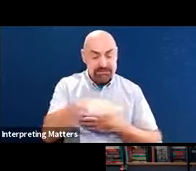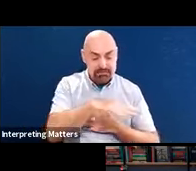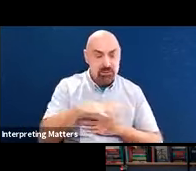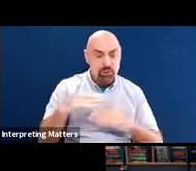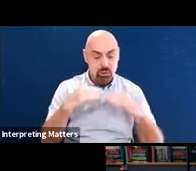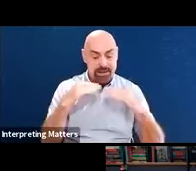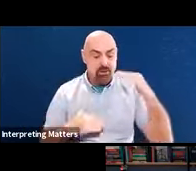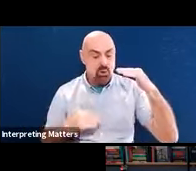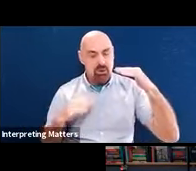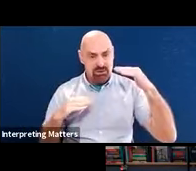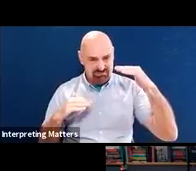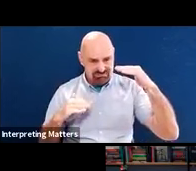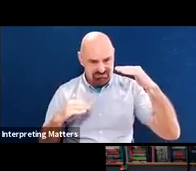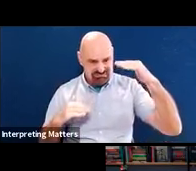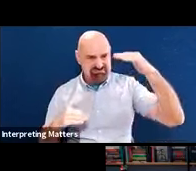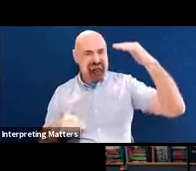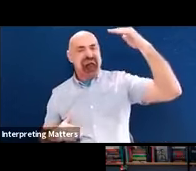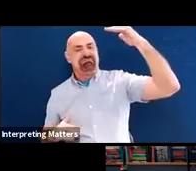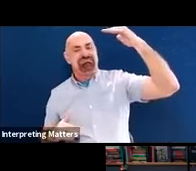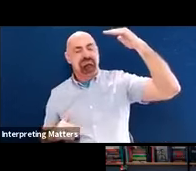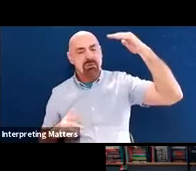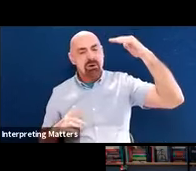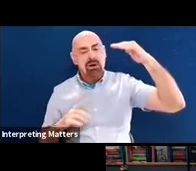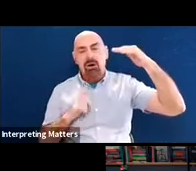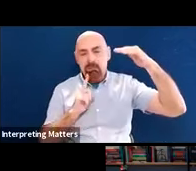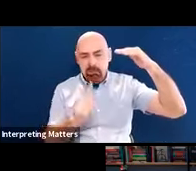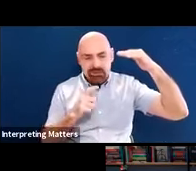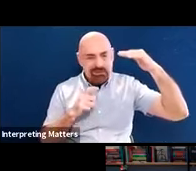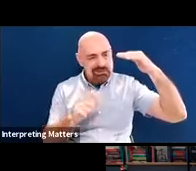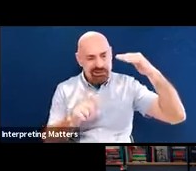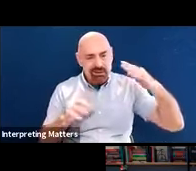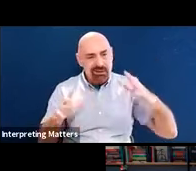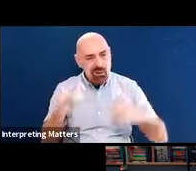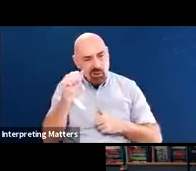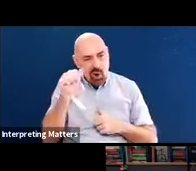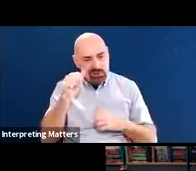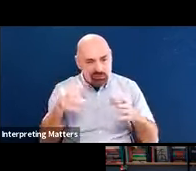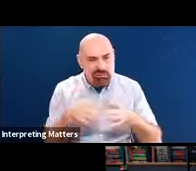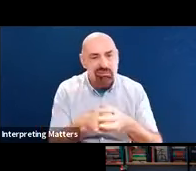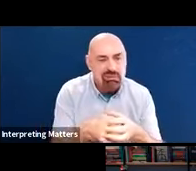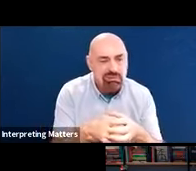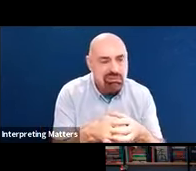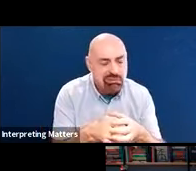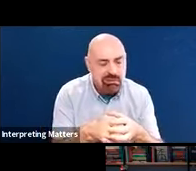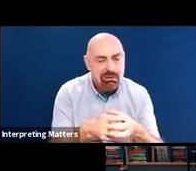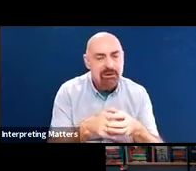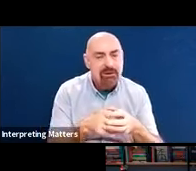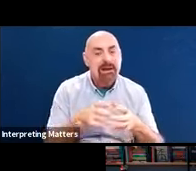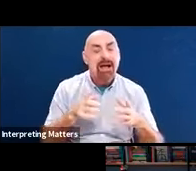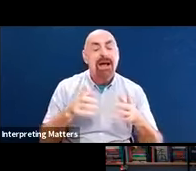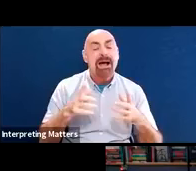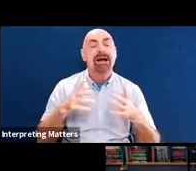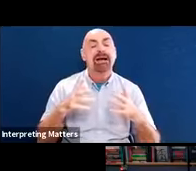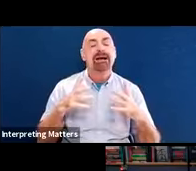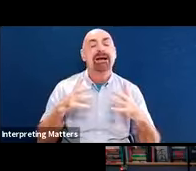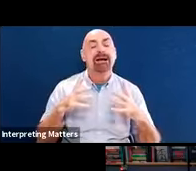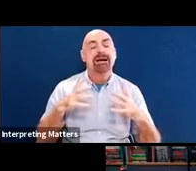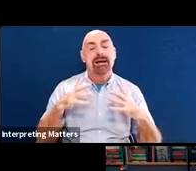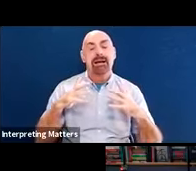rising, so is the concentration of tacit knowledge in space. And when spatial inequality is